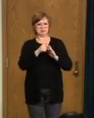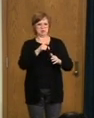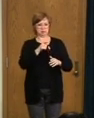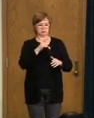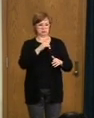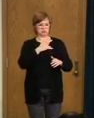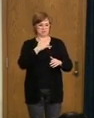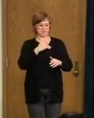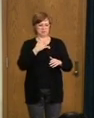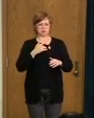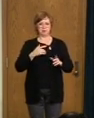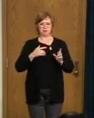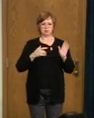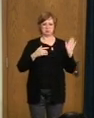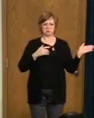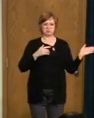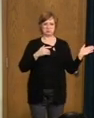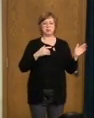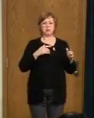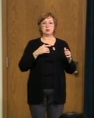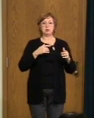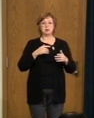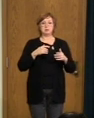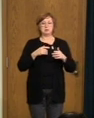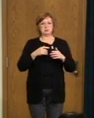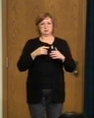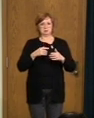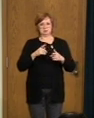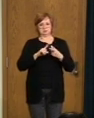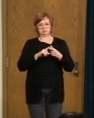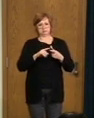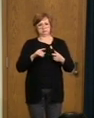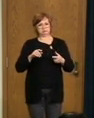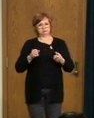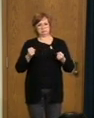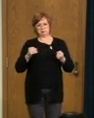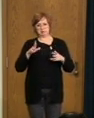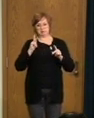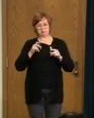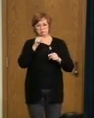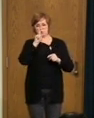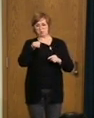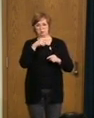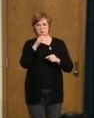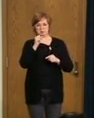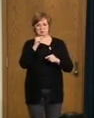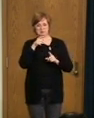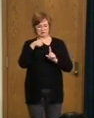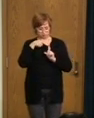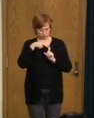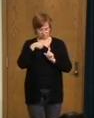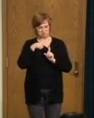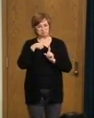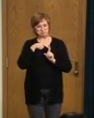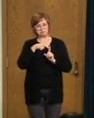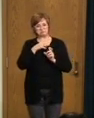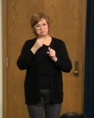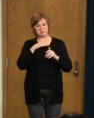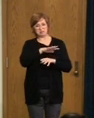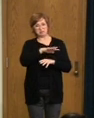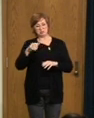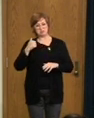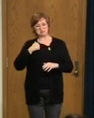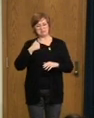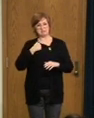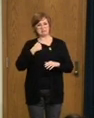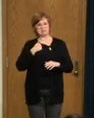similar sacrifice that not just the people of Saskatchewan are being asked to make, but it's a sacrifice that many Canadians